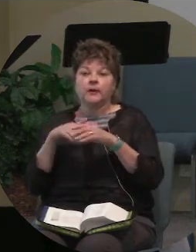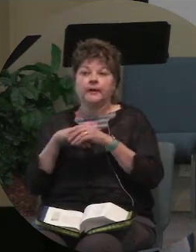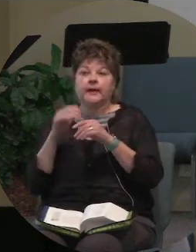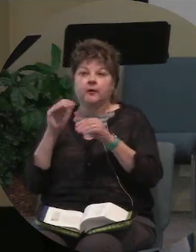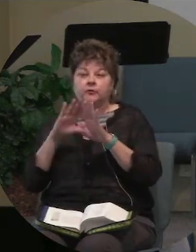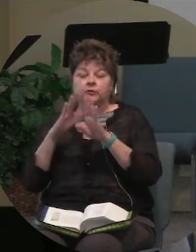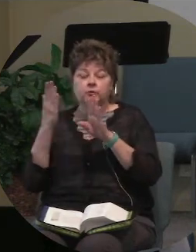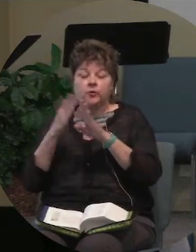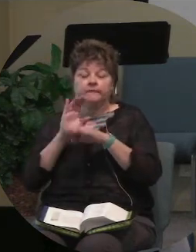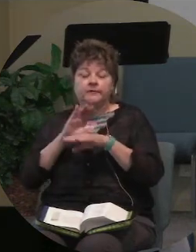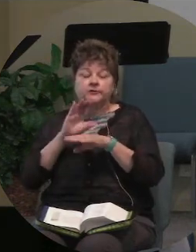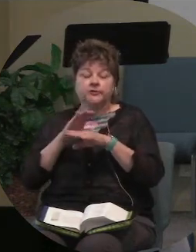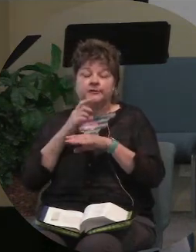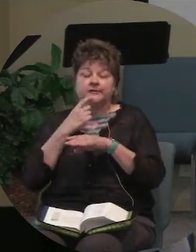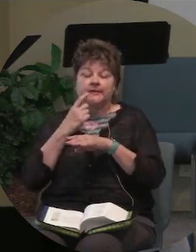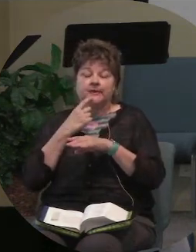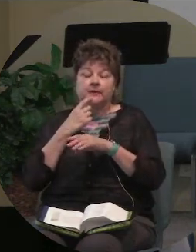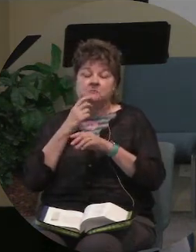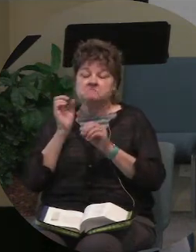me, not even God,